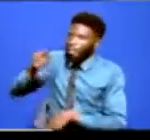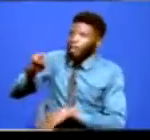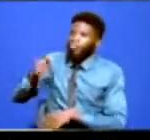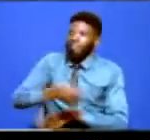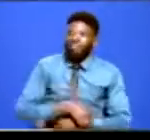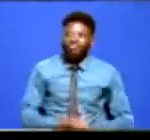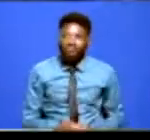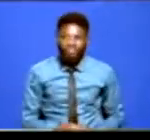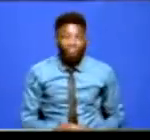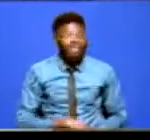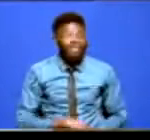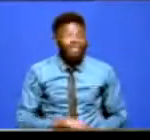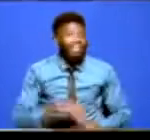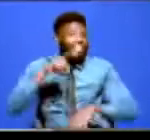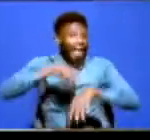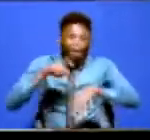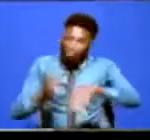During the launch of the